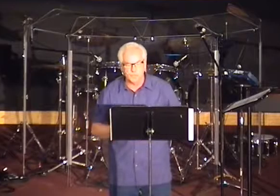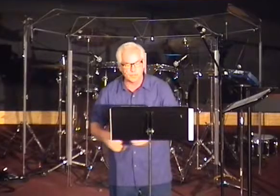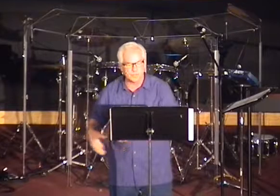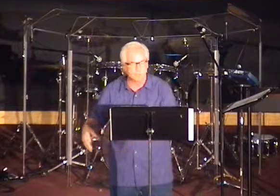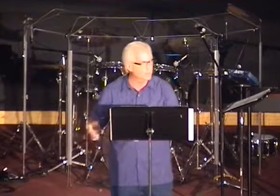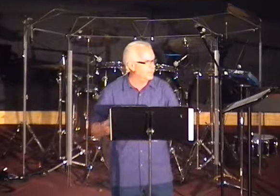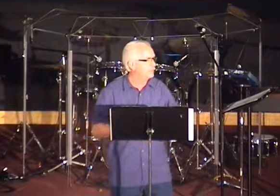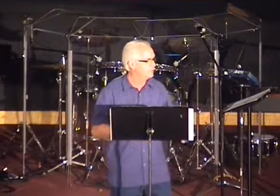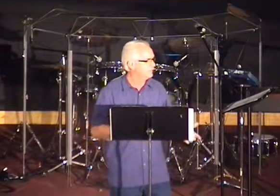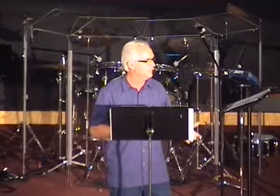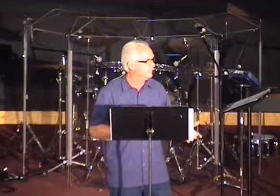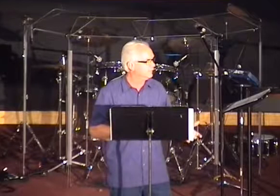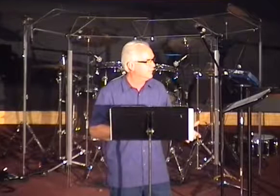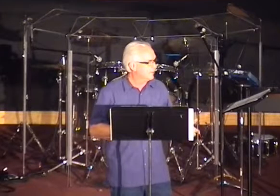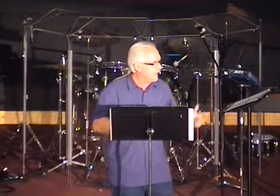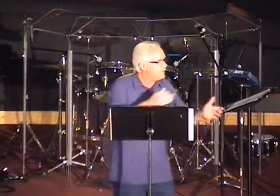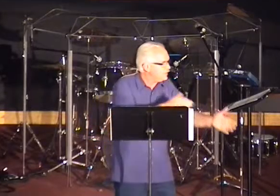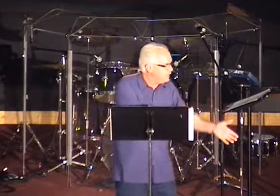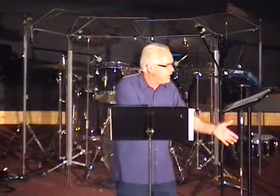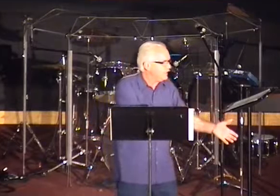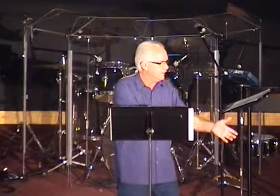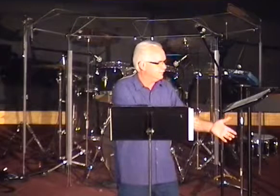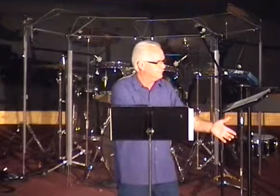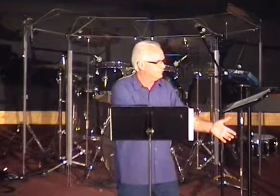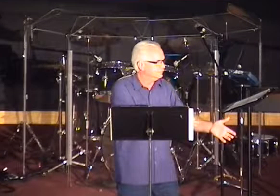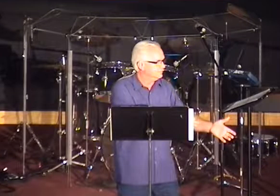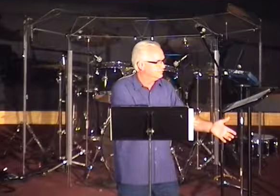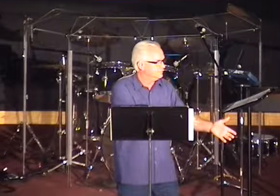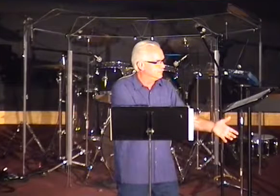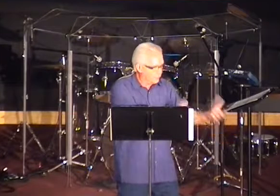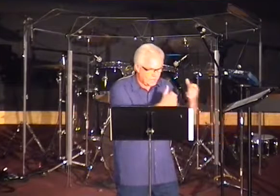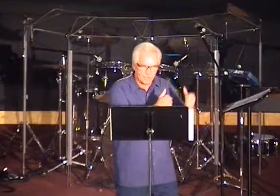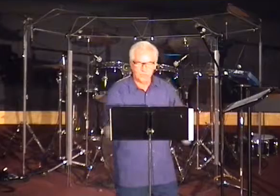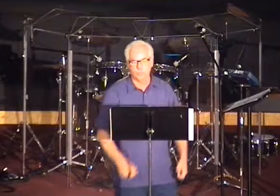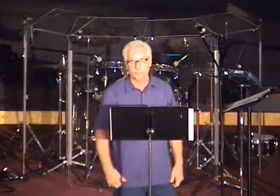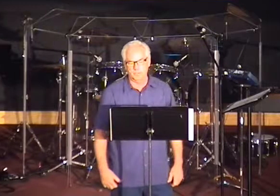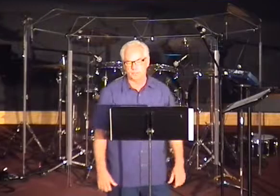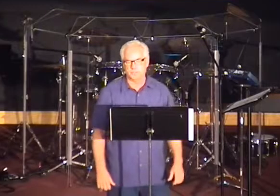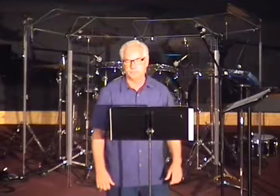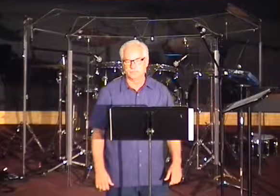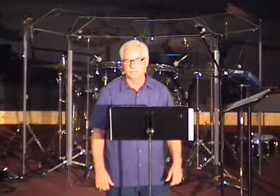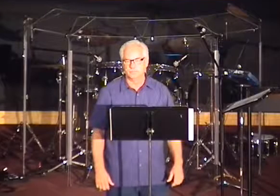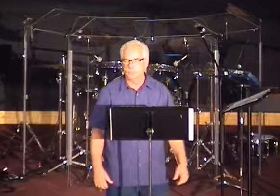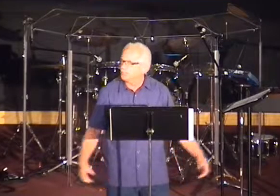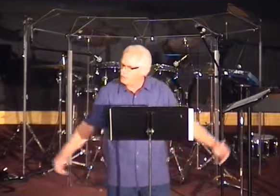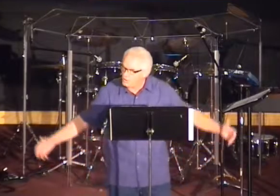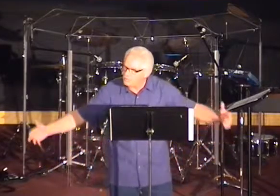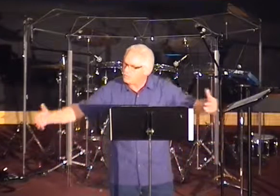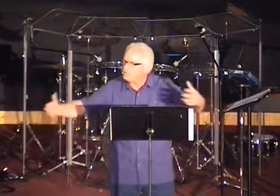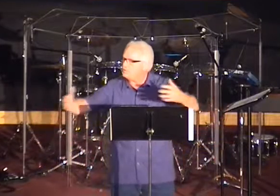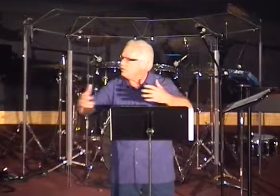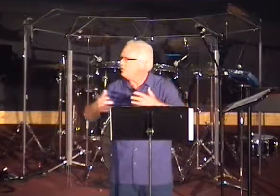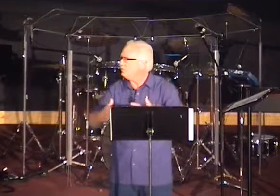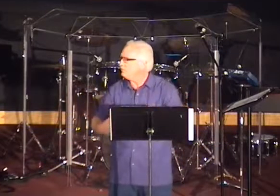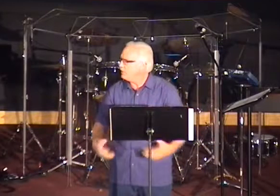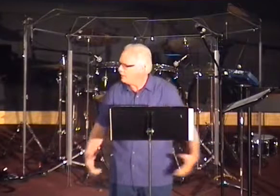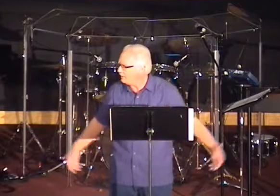in fellowship with us. That is the key to coming out of worldliness. When it begins to